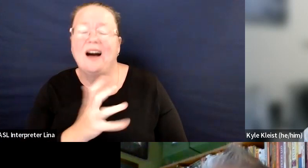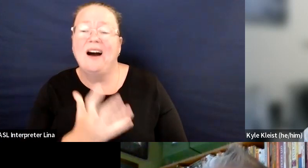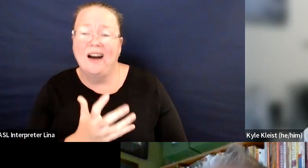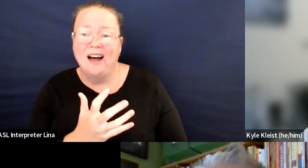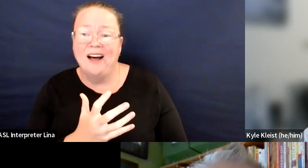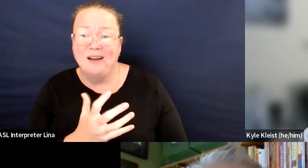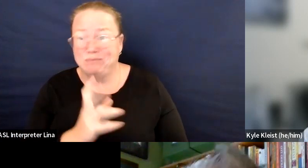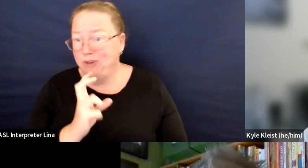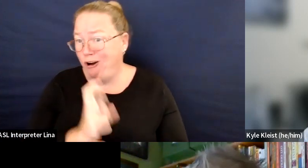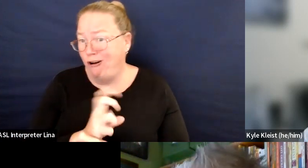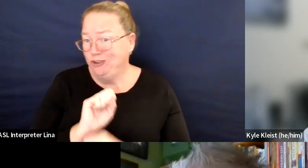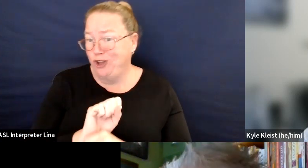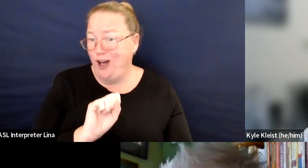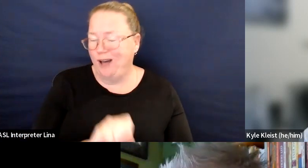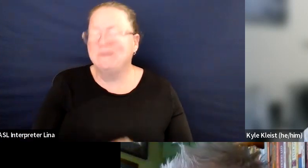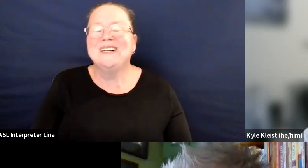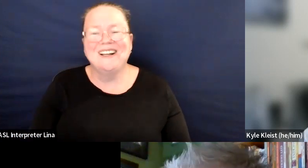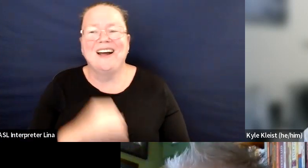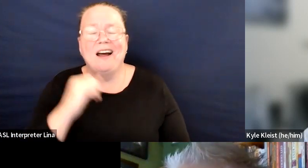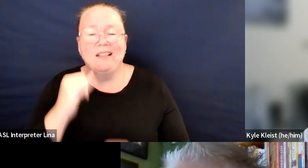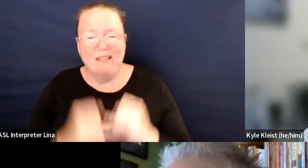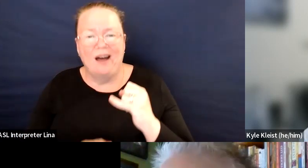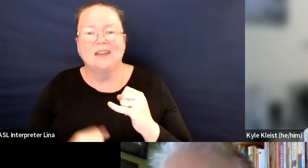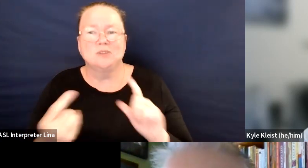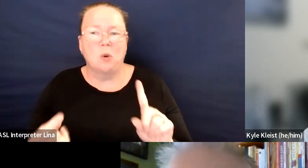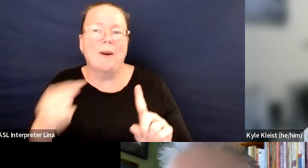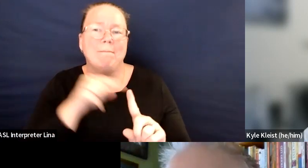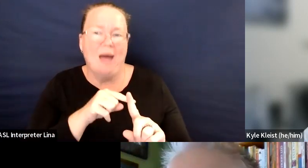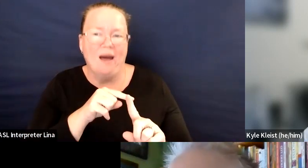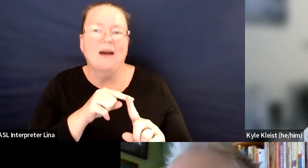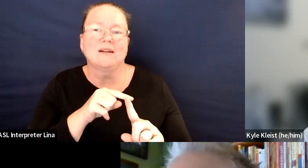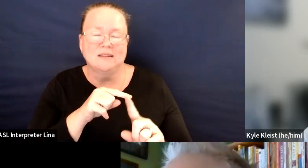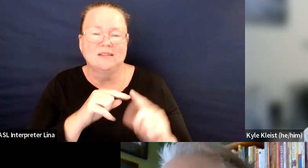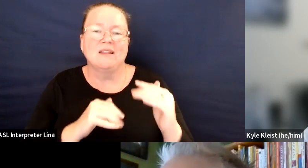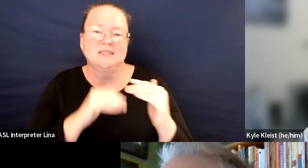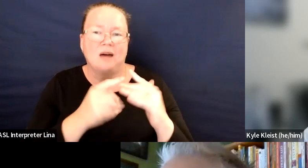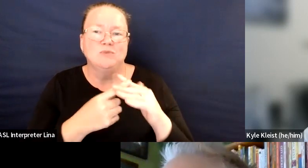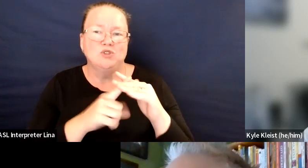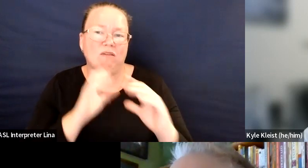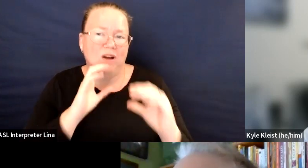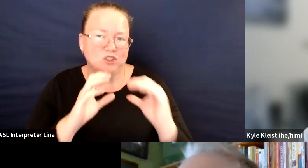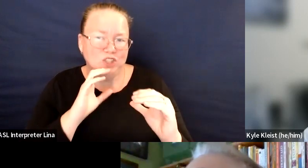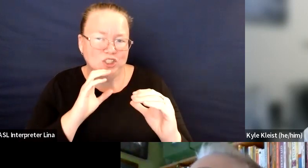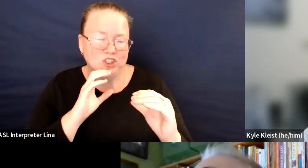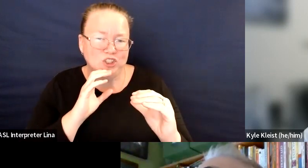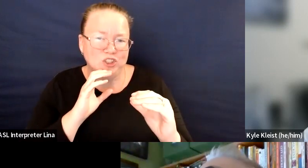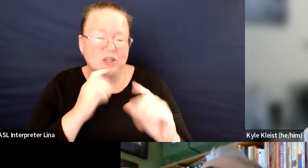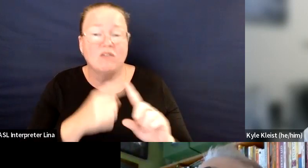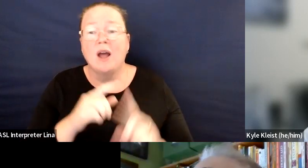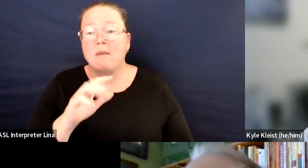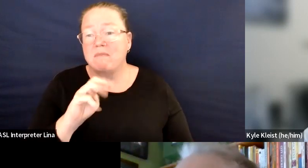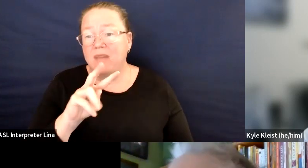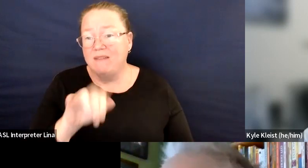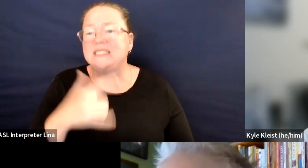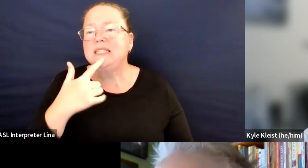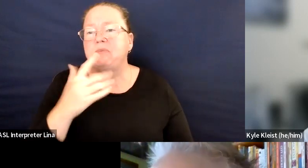got a I difficult task there. The last, going back close to the top of the start of the conversation, it was from Maisie, says